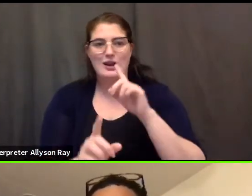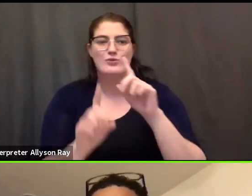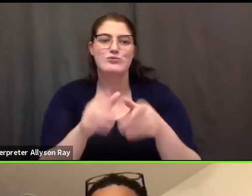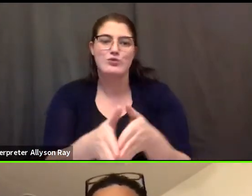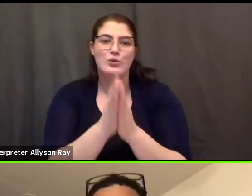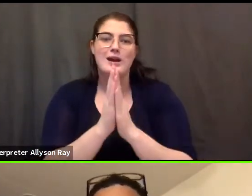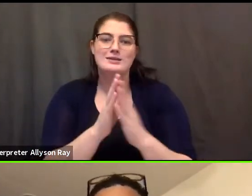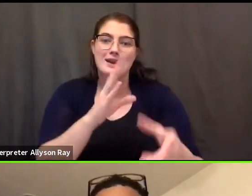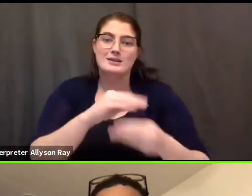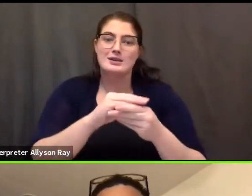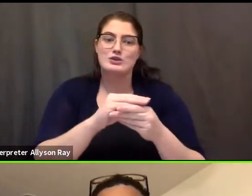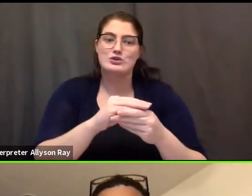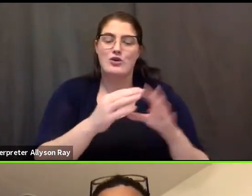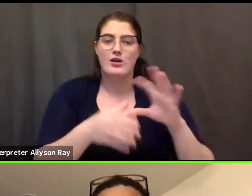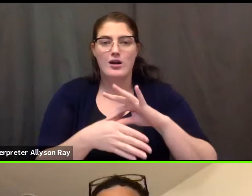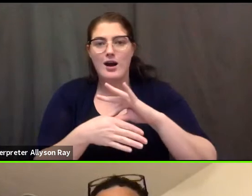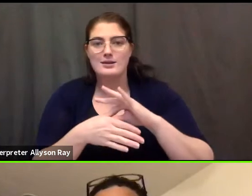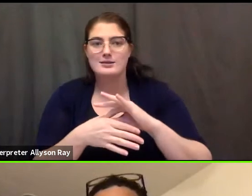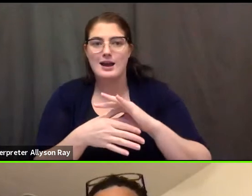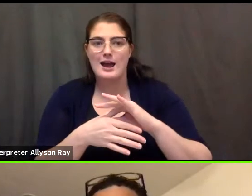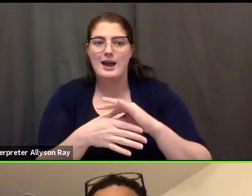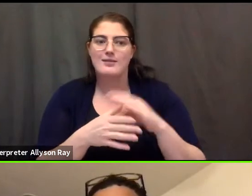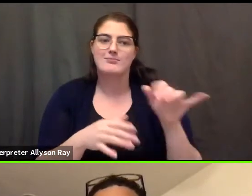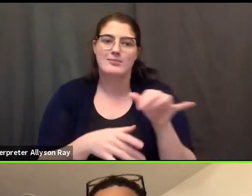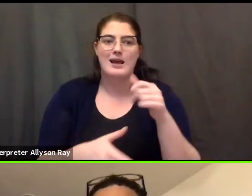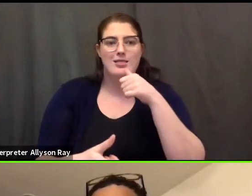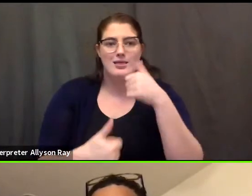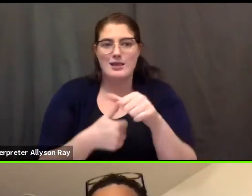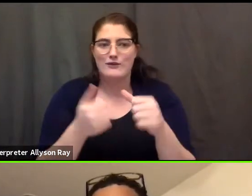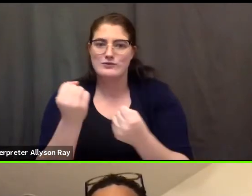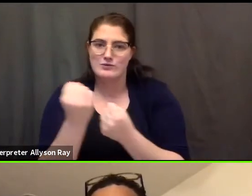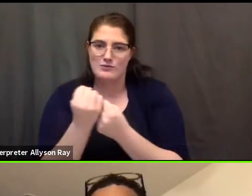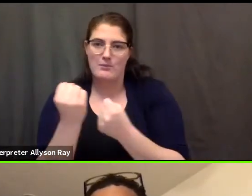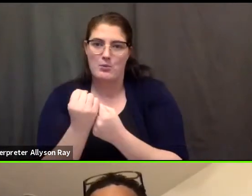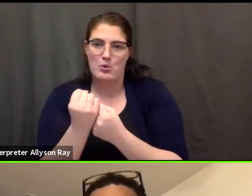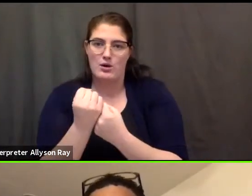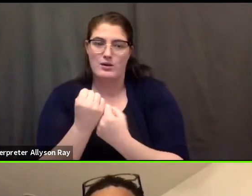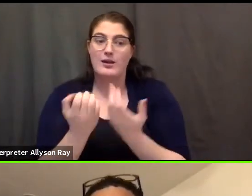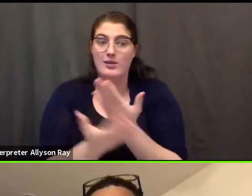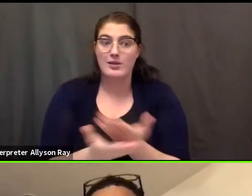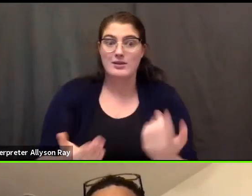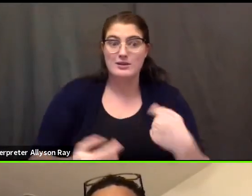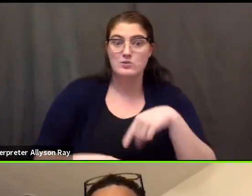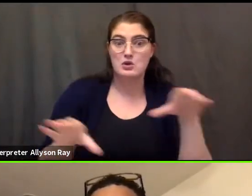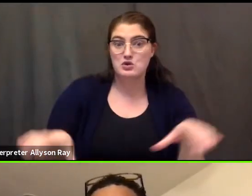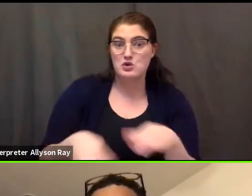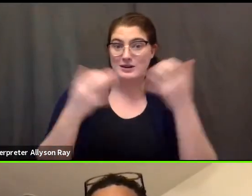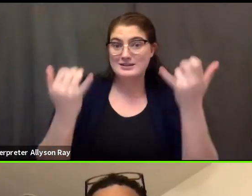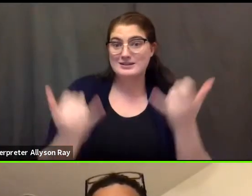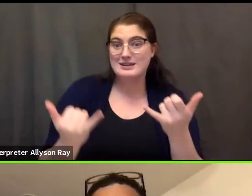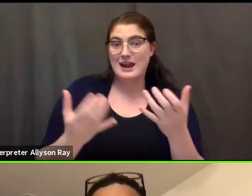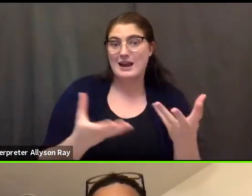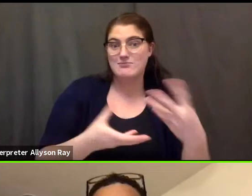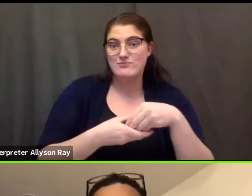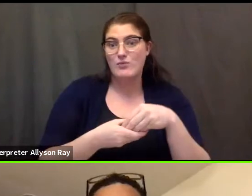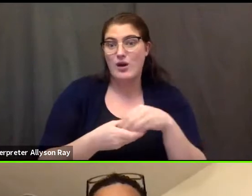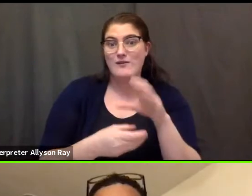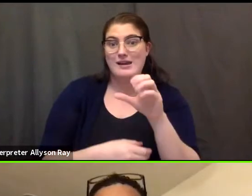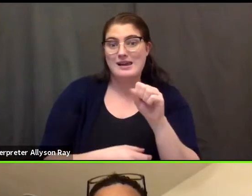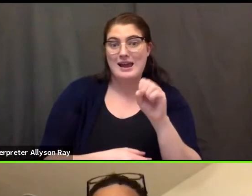content via letters of support that can support our application. The things that we're doing today really consist of case